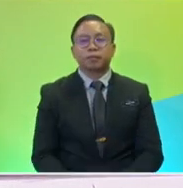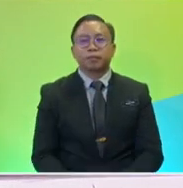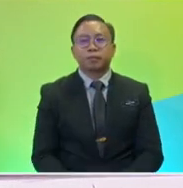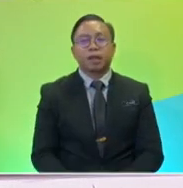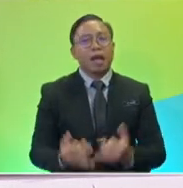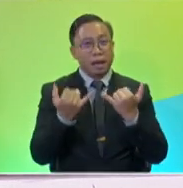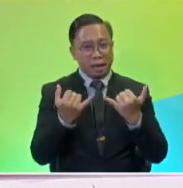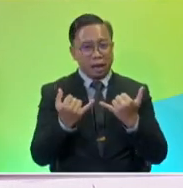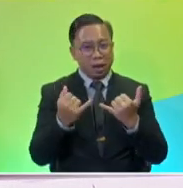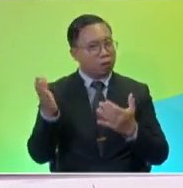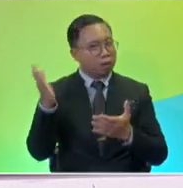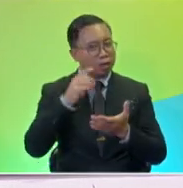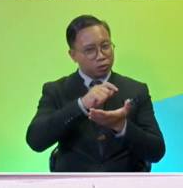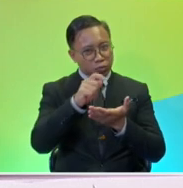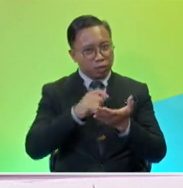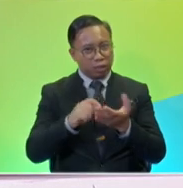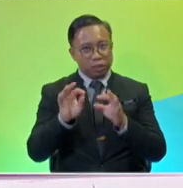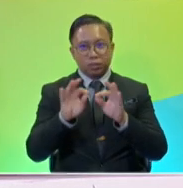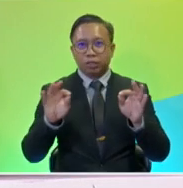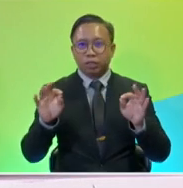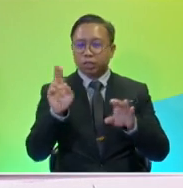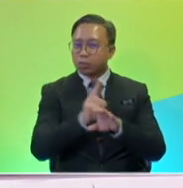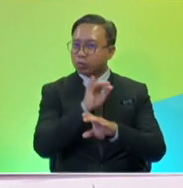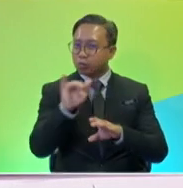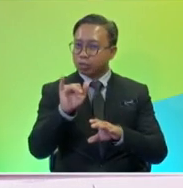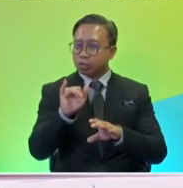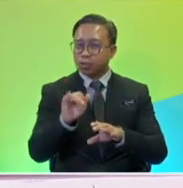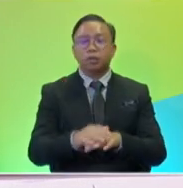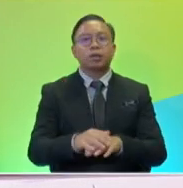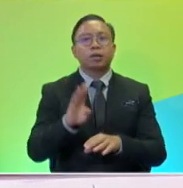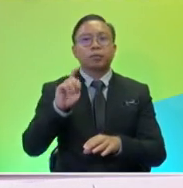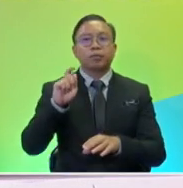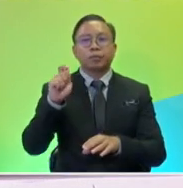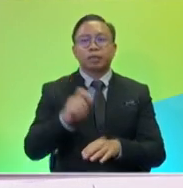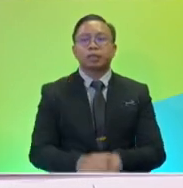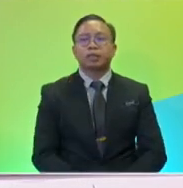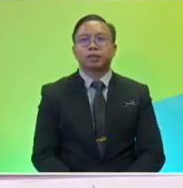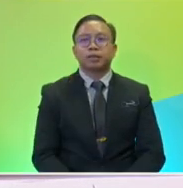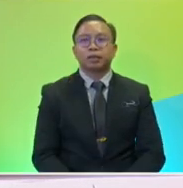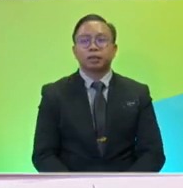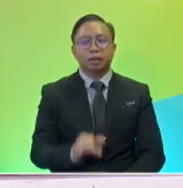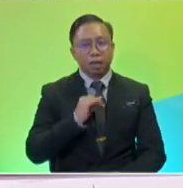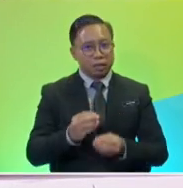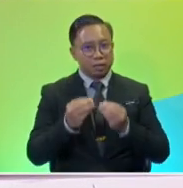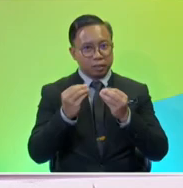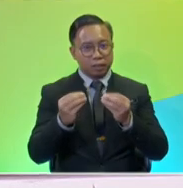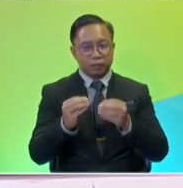now let's write the sentence using the word but. Right? Okay, now I have given here